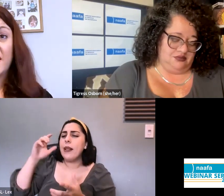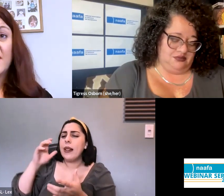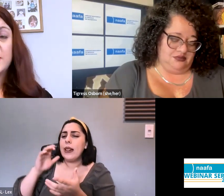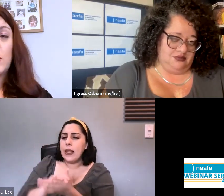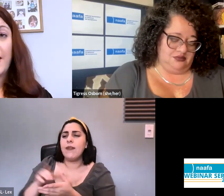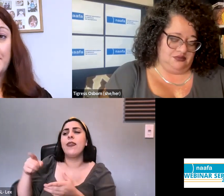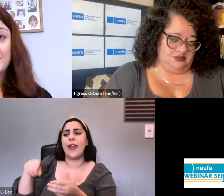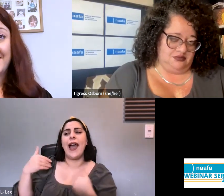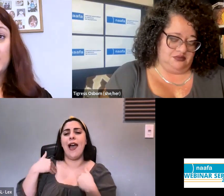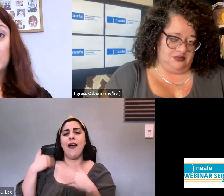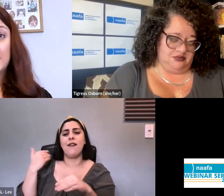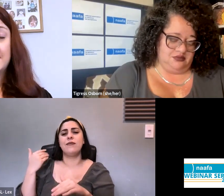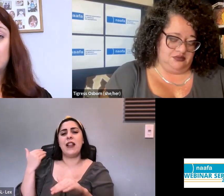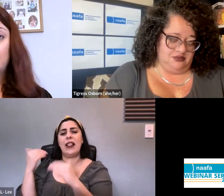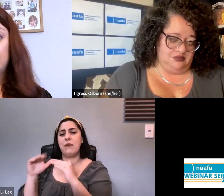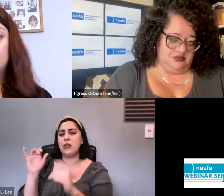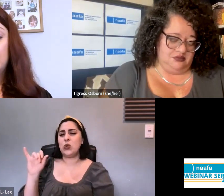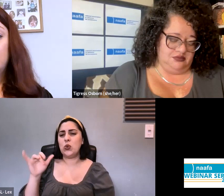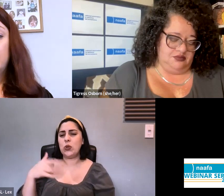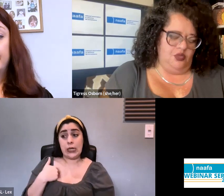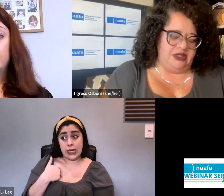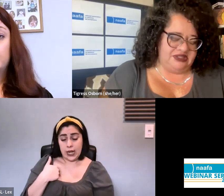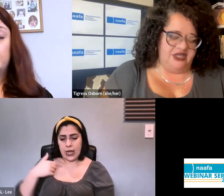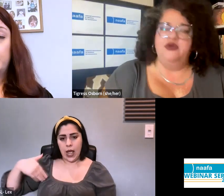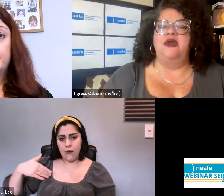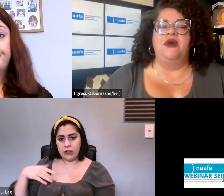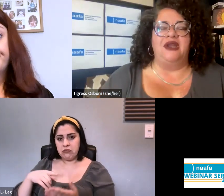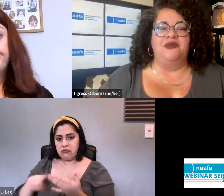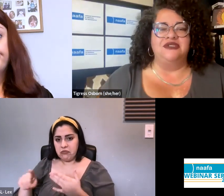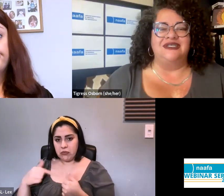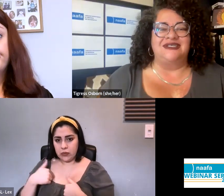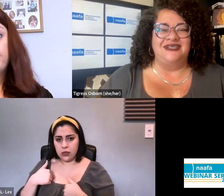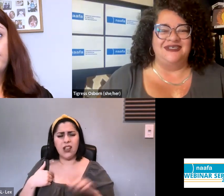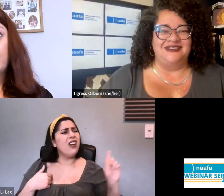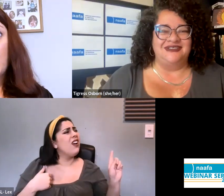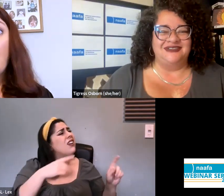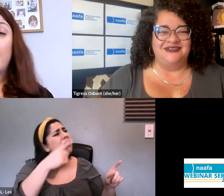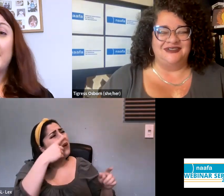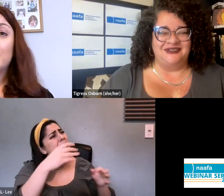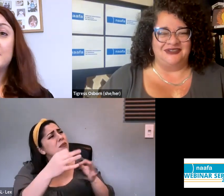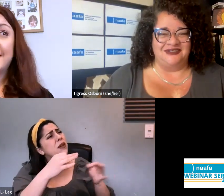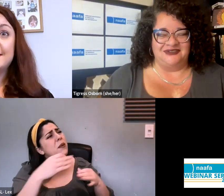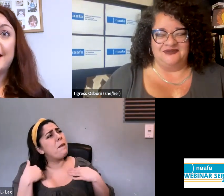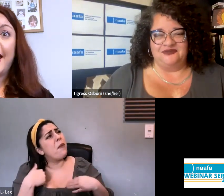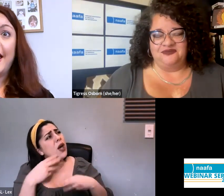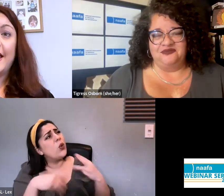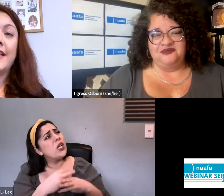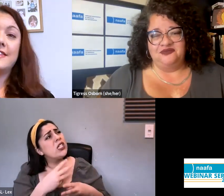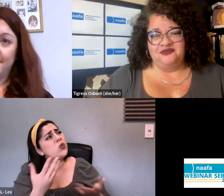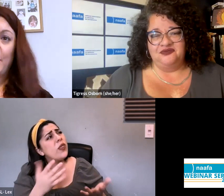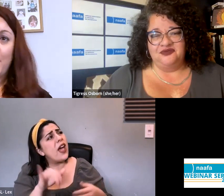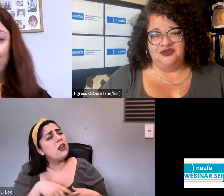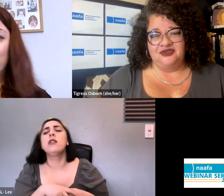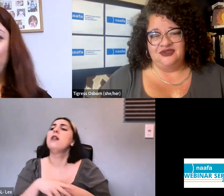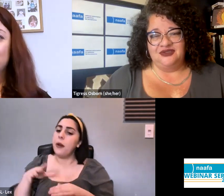weight cutoff as well. I personally have not looked into it. Can you explain what Body Worlds is? Body Worlds is